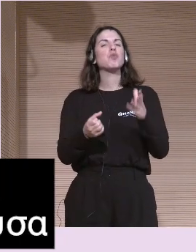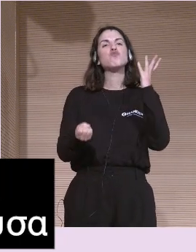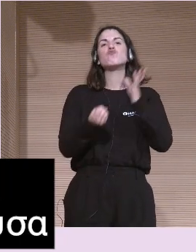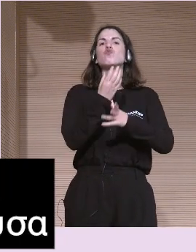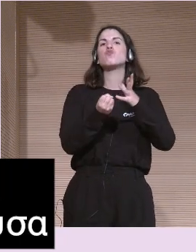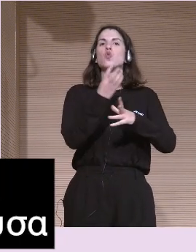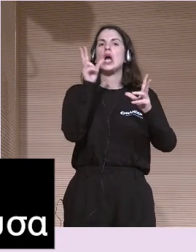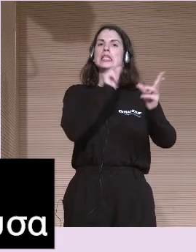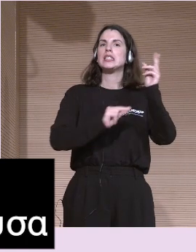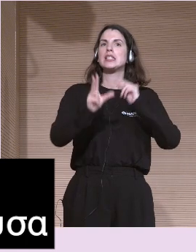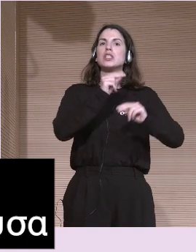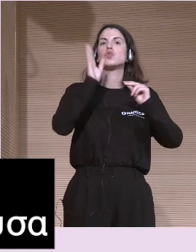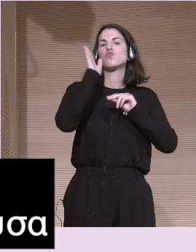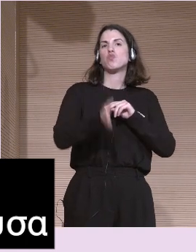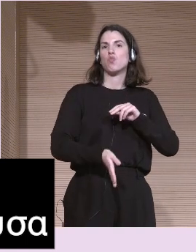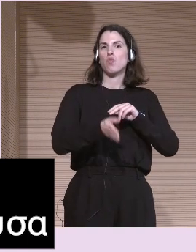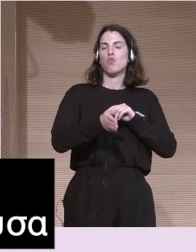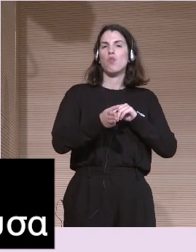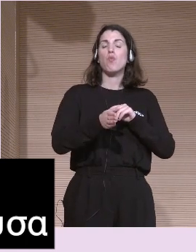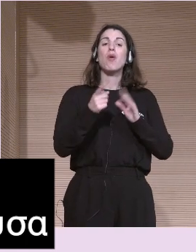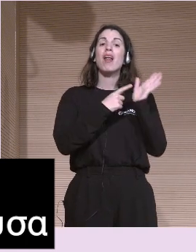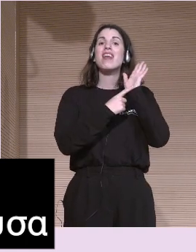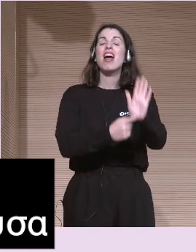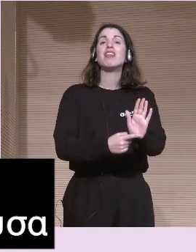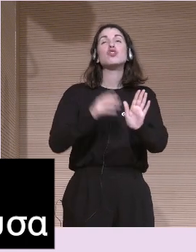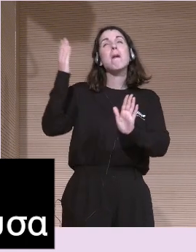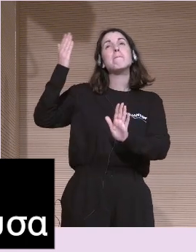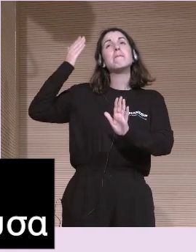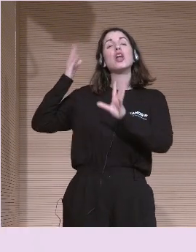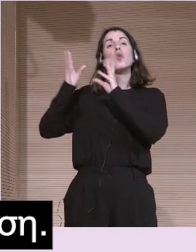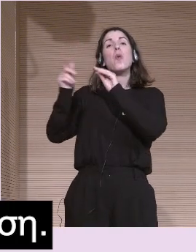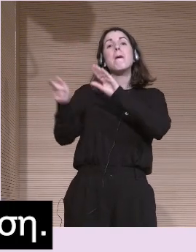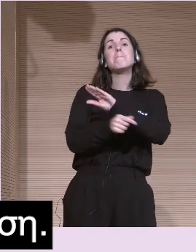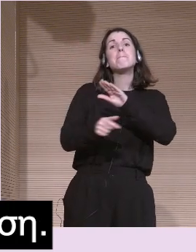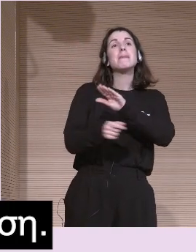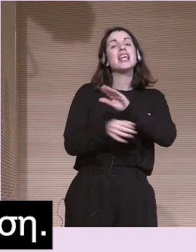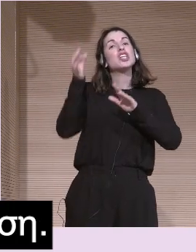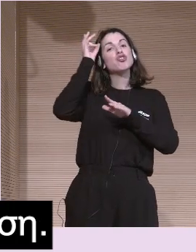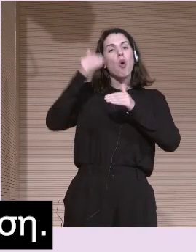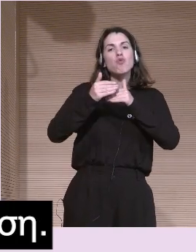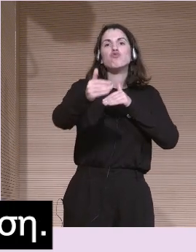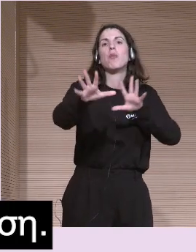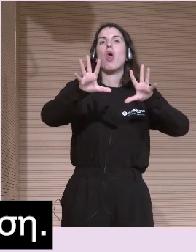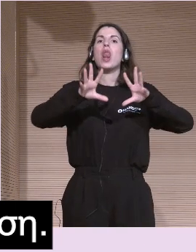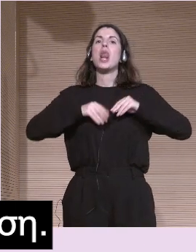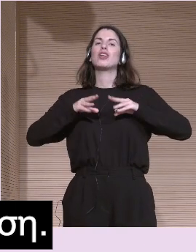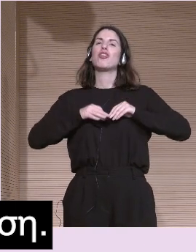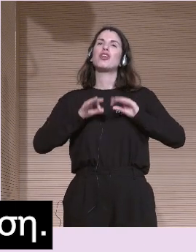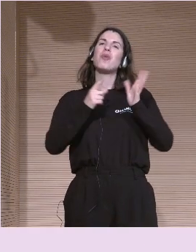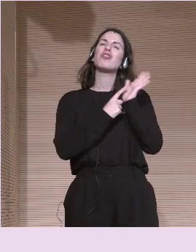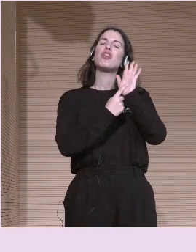something to contribute to a richer, slower, more stimulating, warmer, more enjoyable conversation about